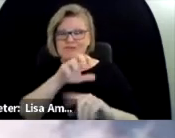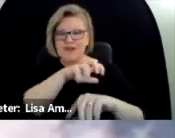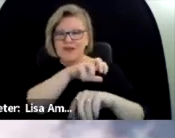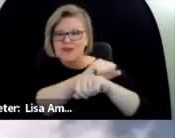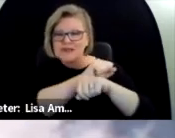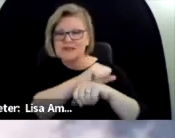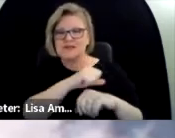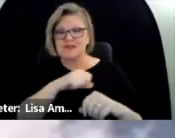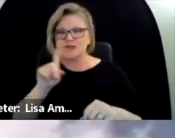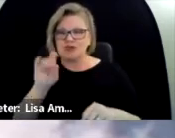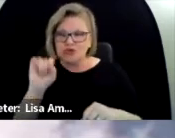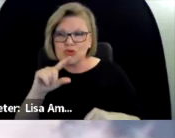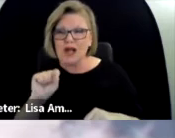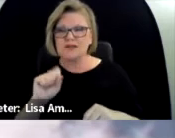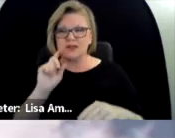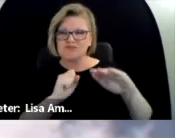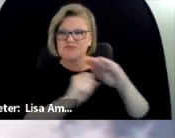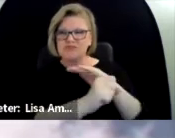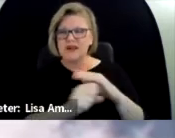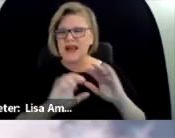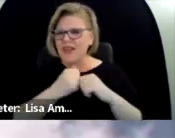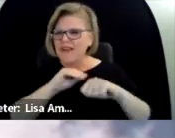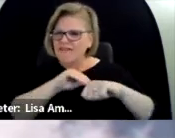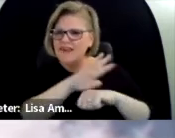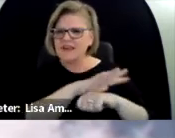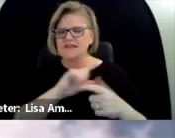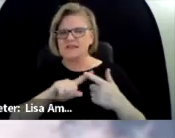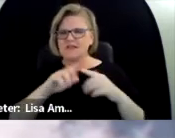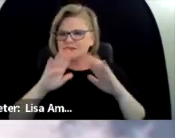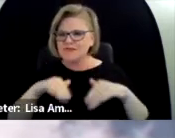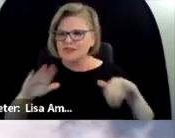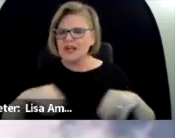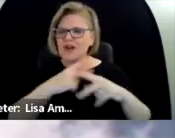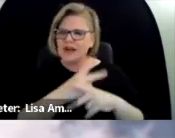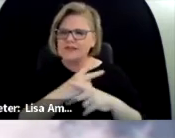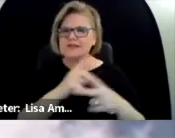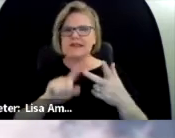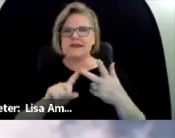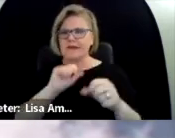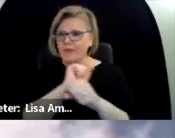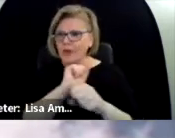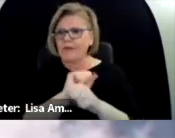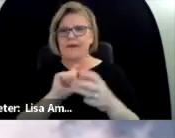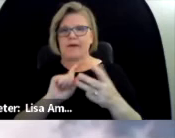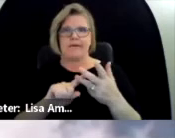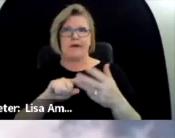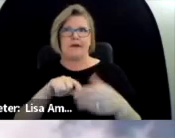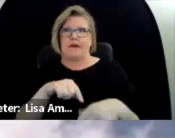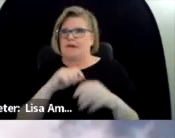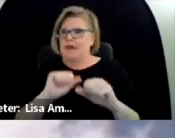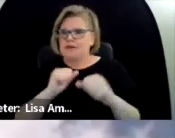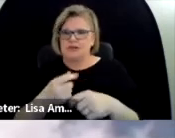rights, their child custody, their employment abilities, their ability to get student aid, public housing, and other terms of